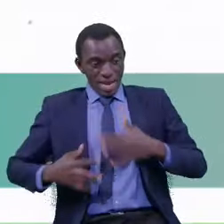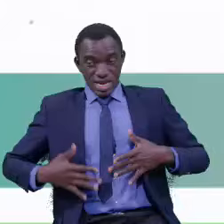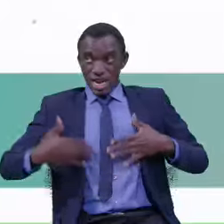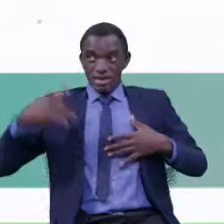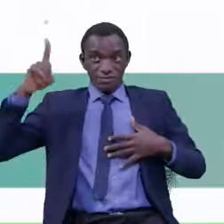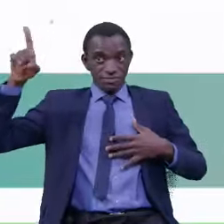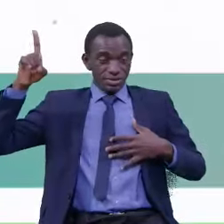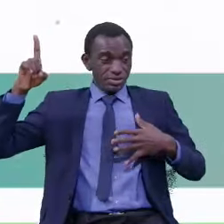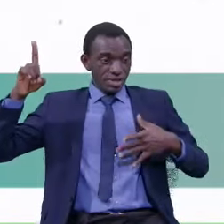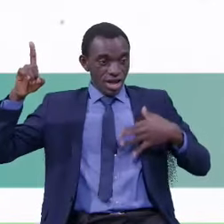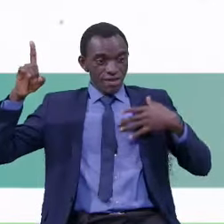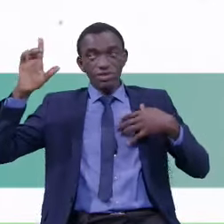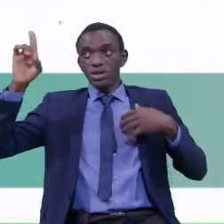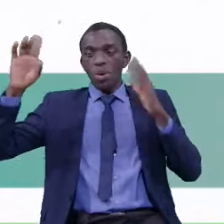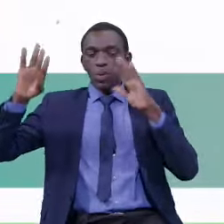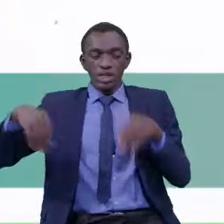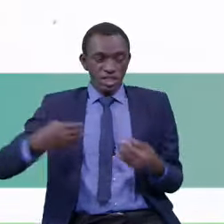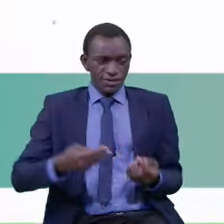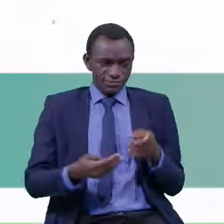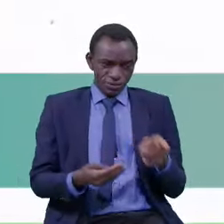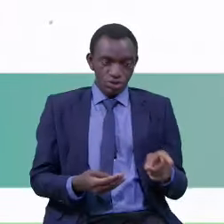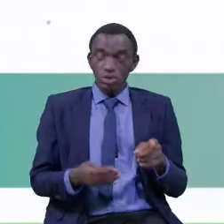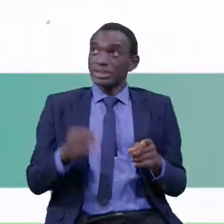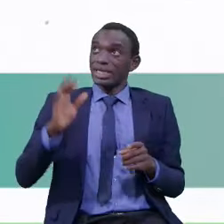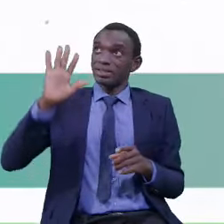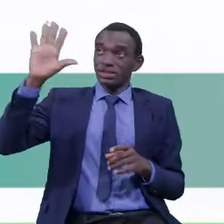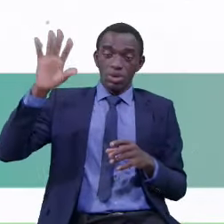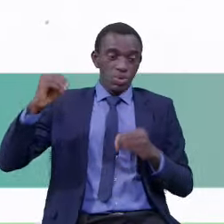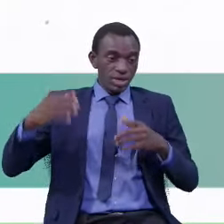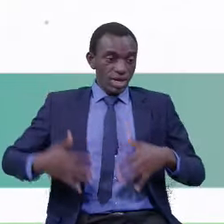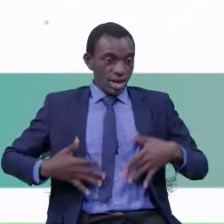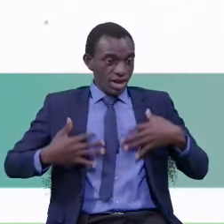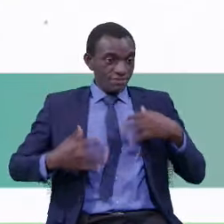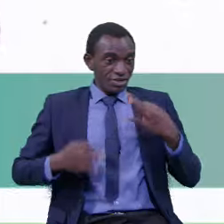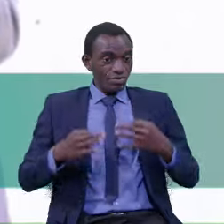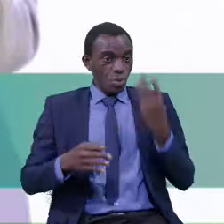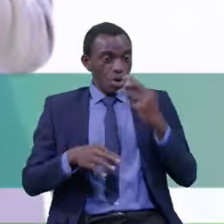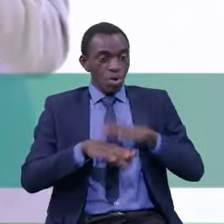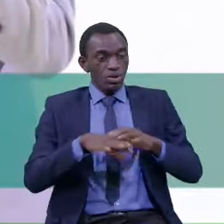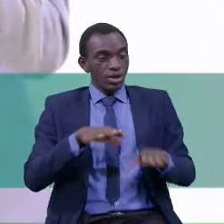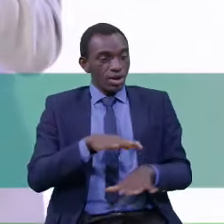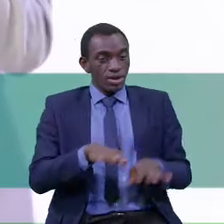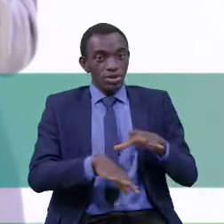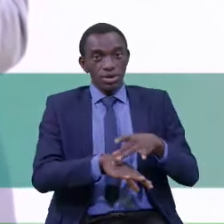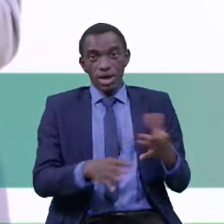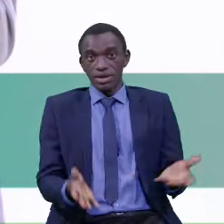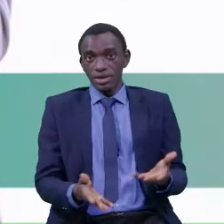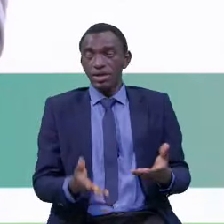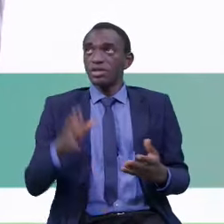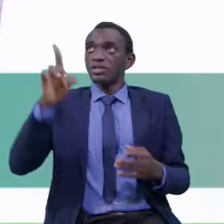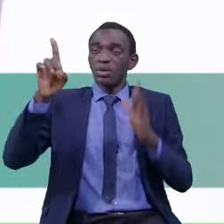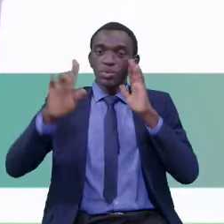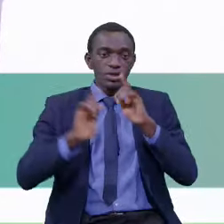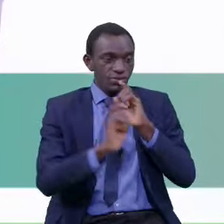now, the life I will be living, I'll give that to you as a gift. I learned of an